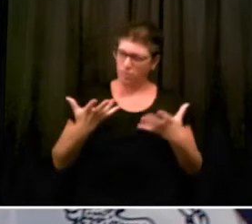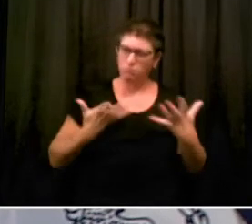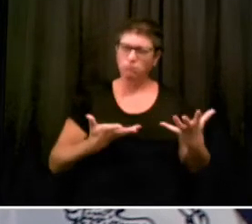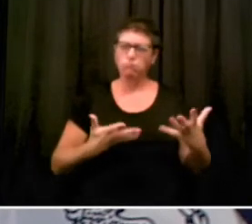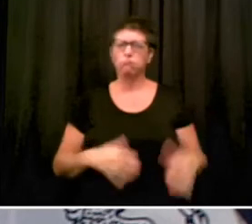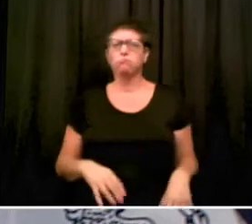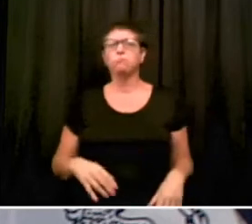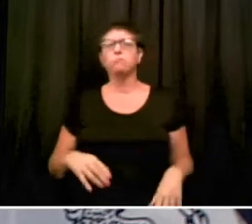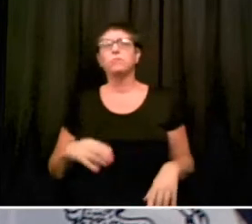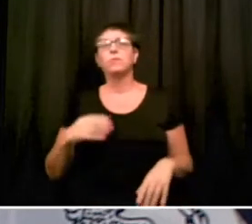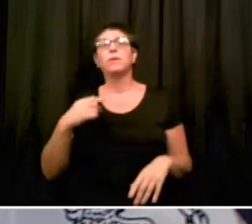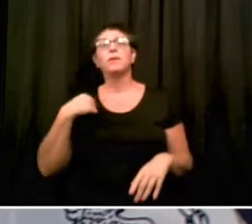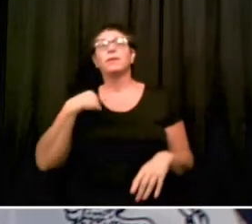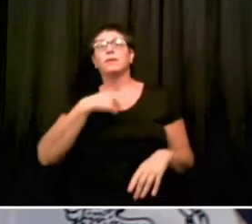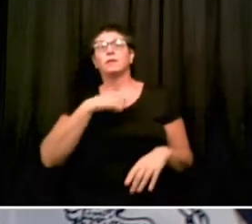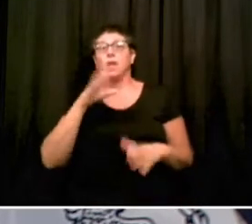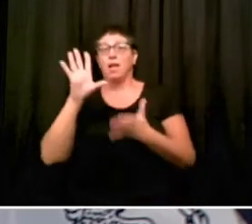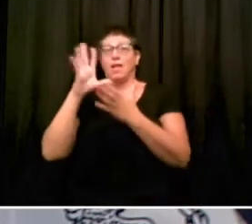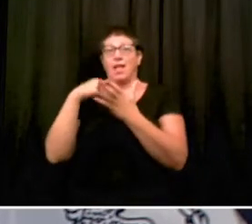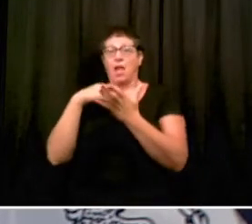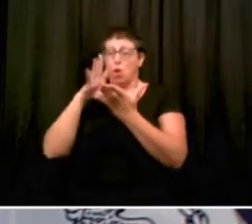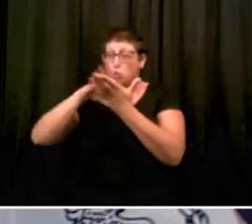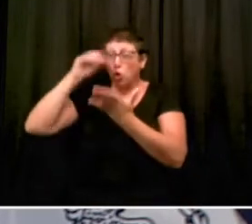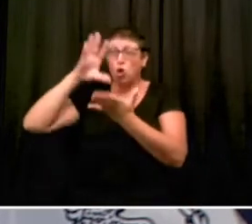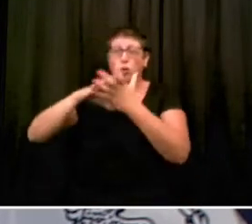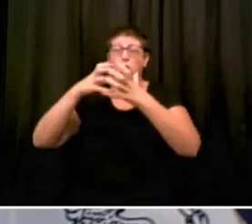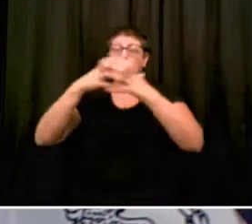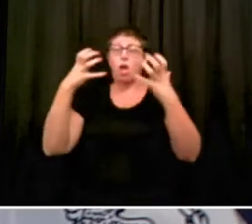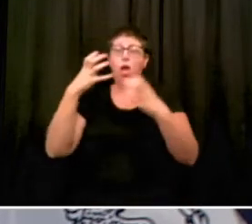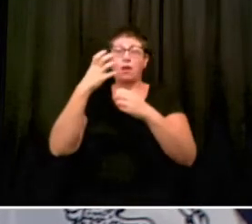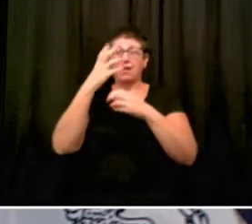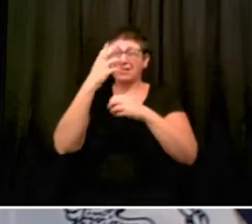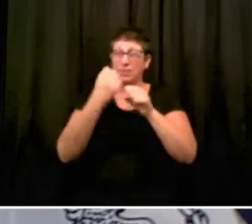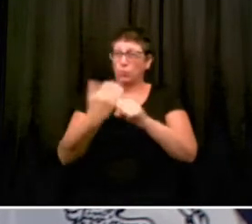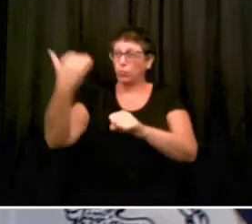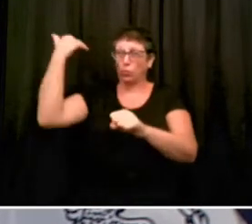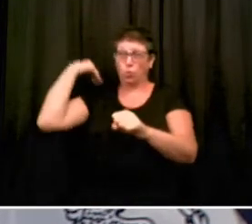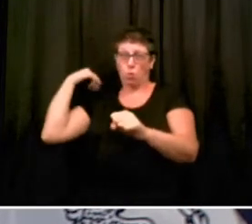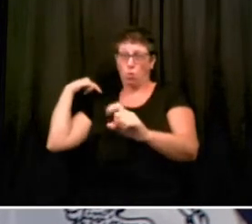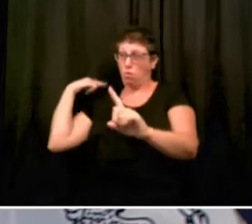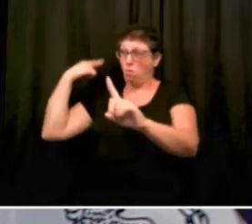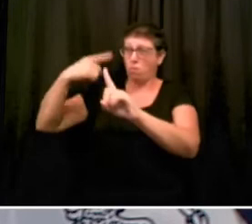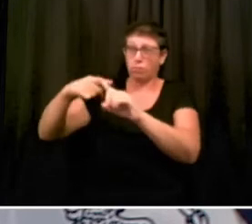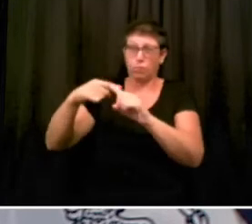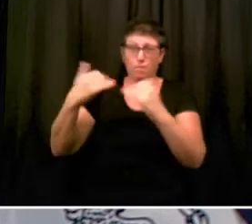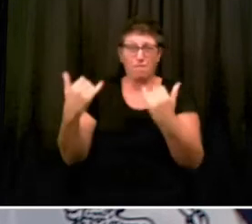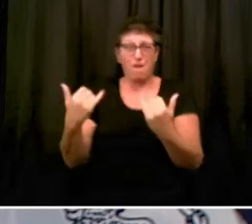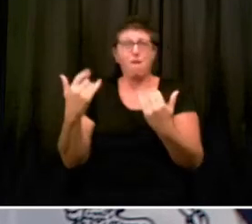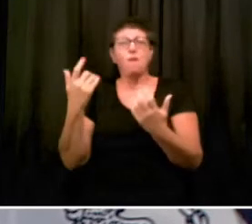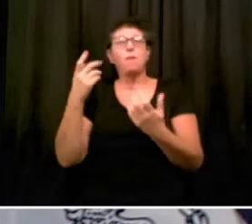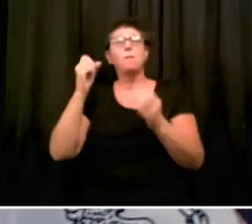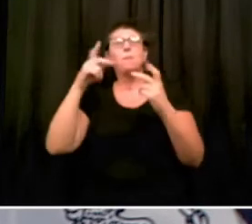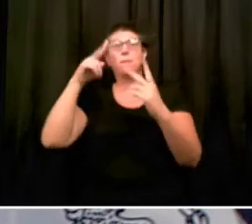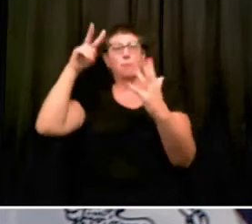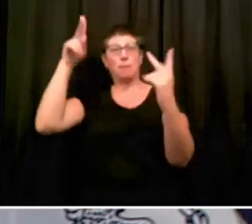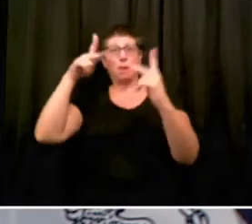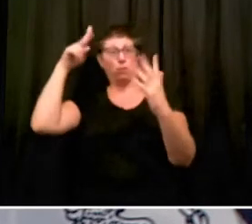hype. They believe what they see with their own eyes, and they will see more and more of these issues being addressed in their